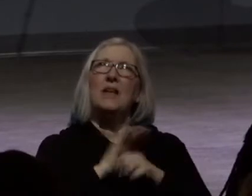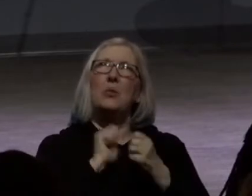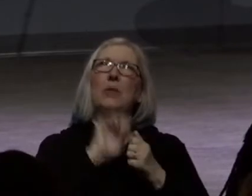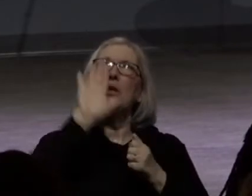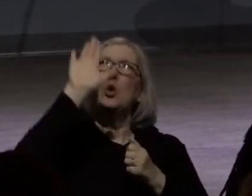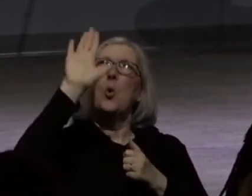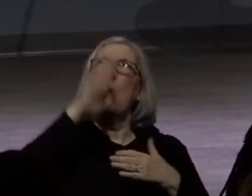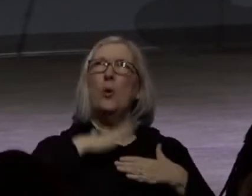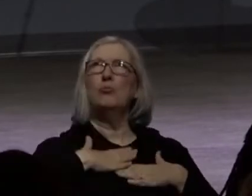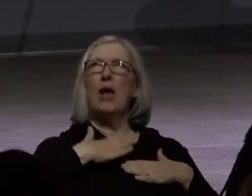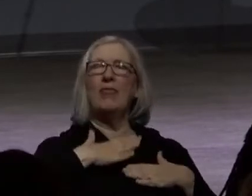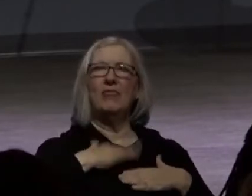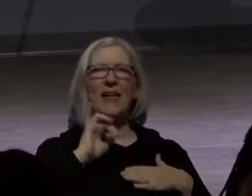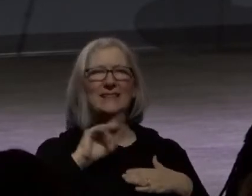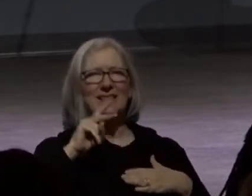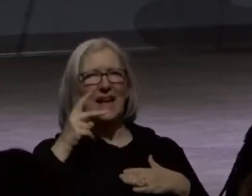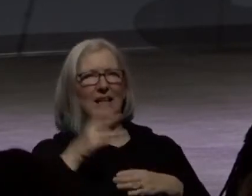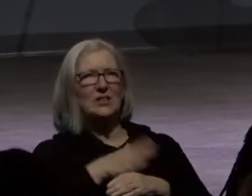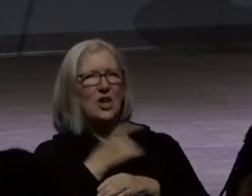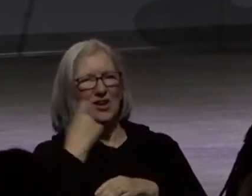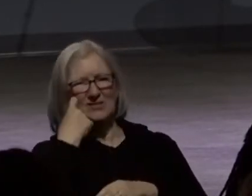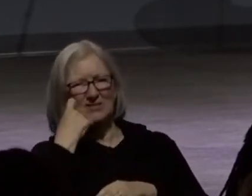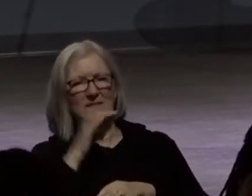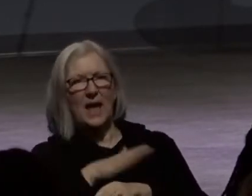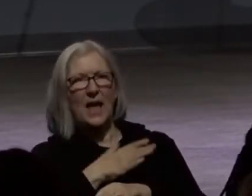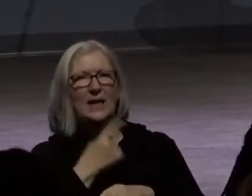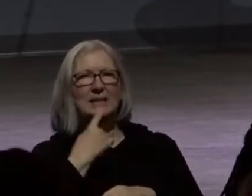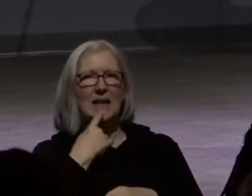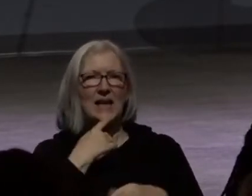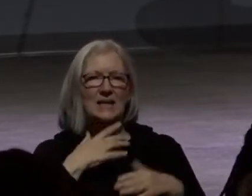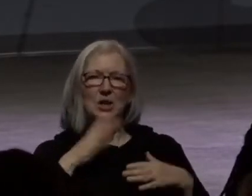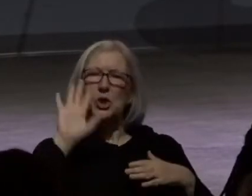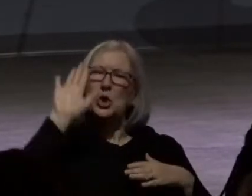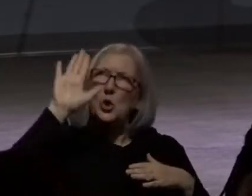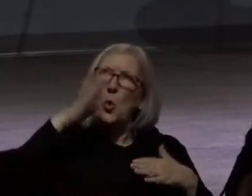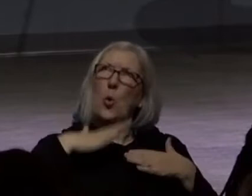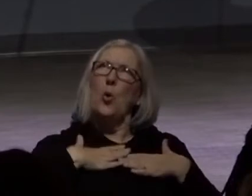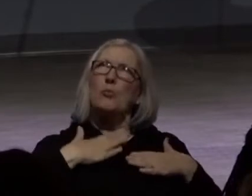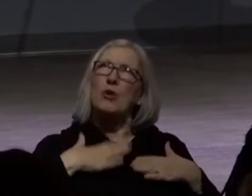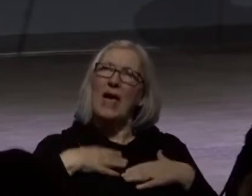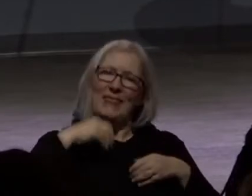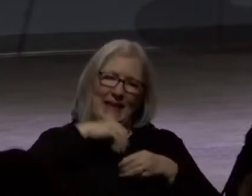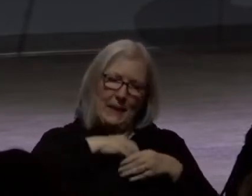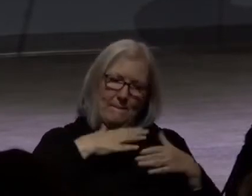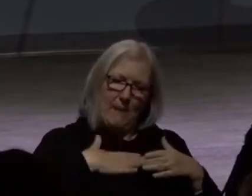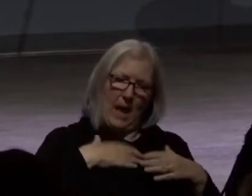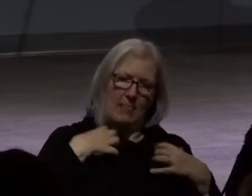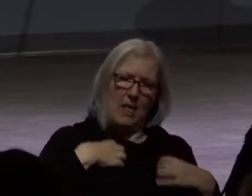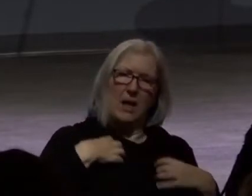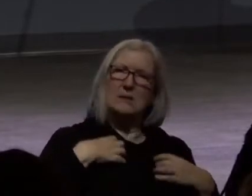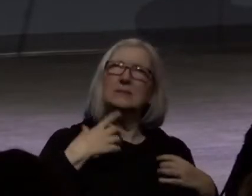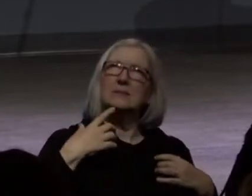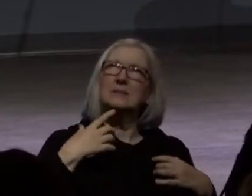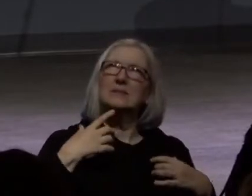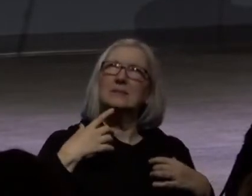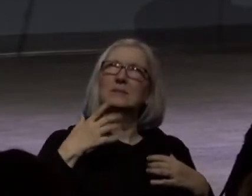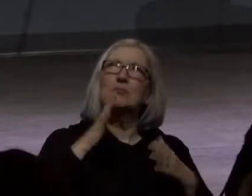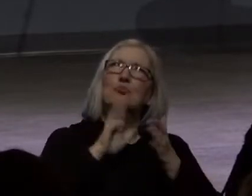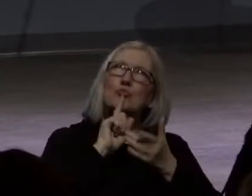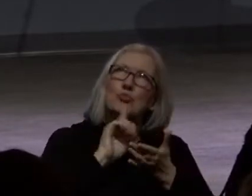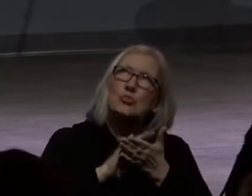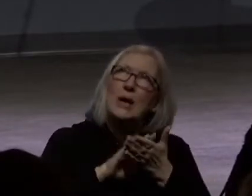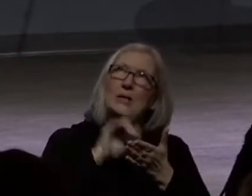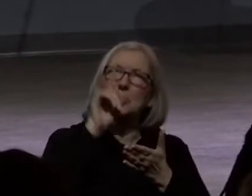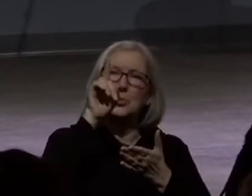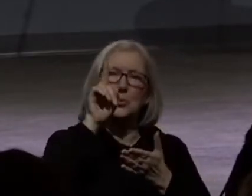It's like the song said, the breath of my lungs, Lord, give praise to you. So Lord, when I speak this morning, would you direct my thoughts? Would you guide